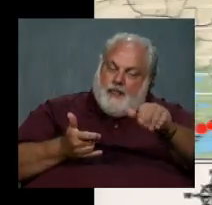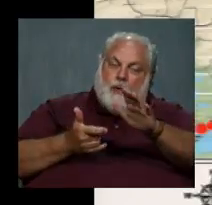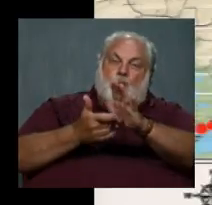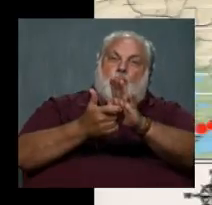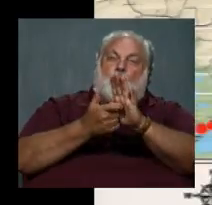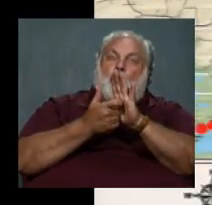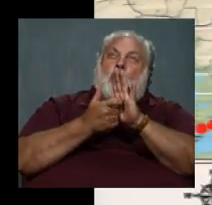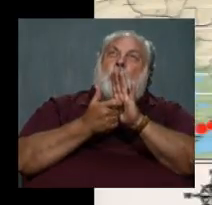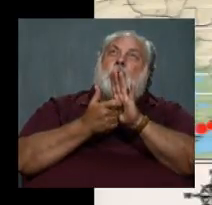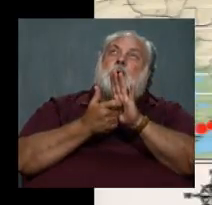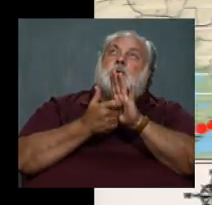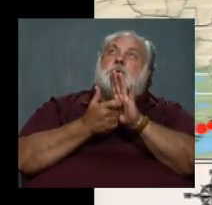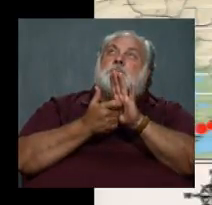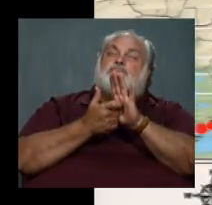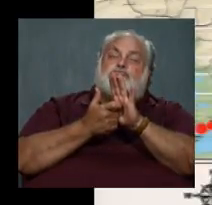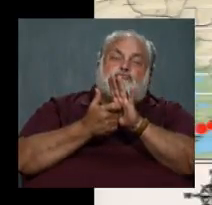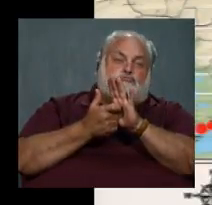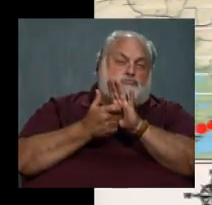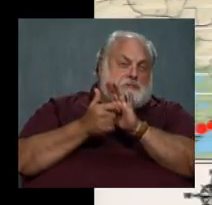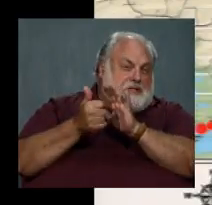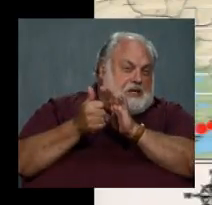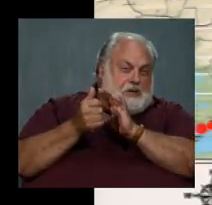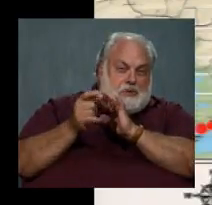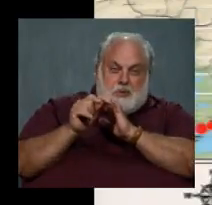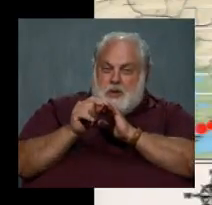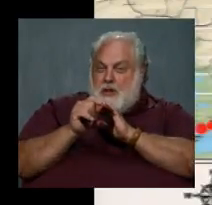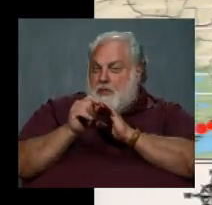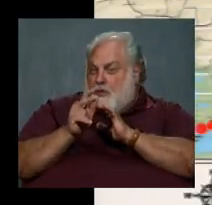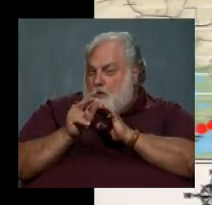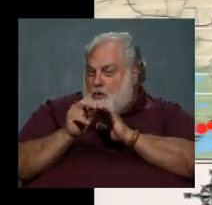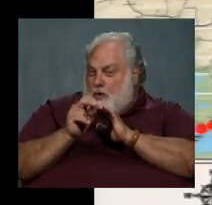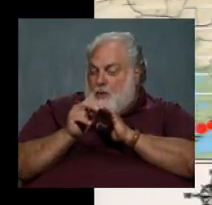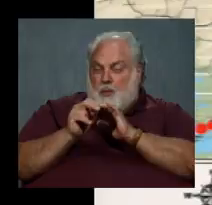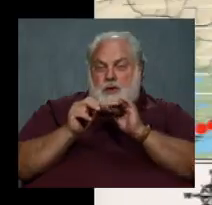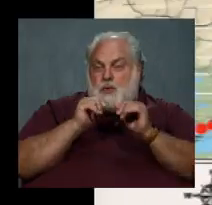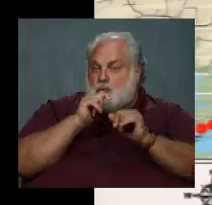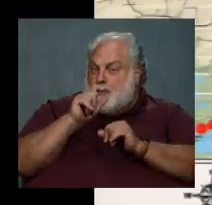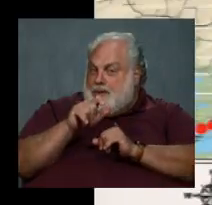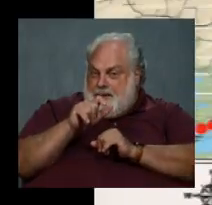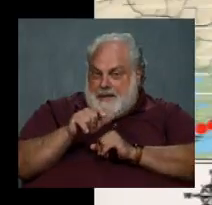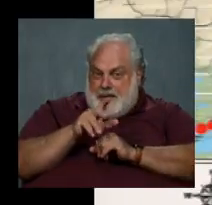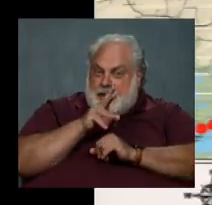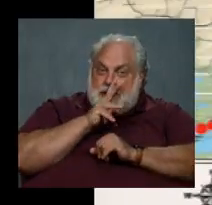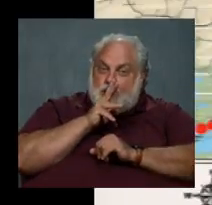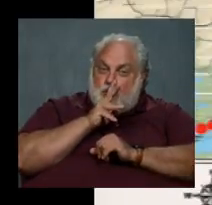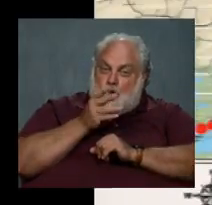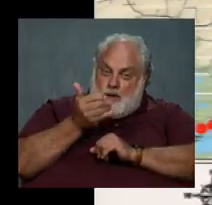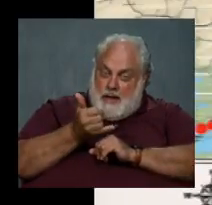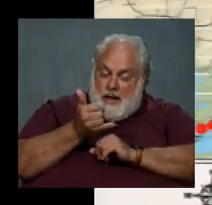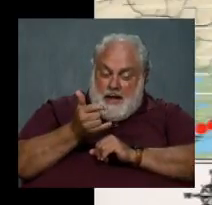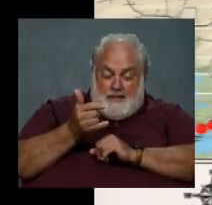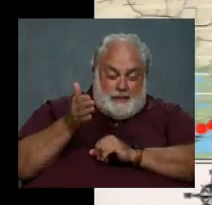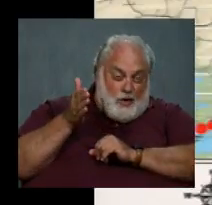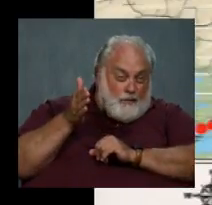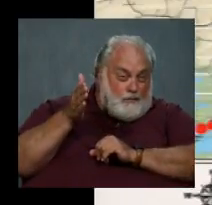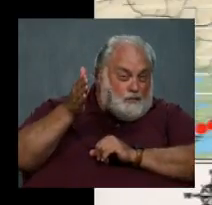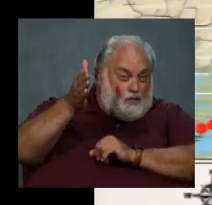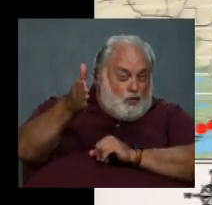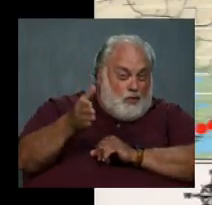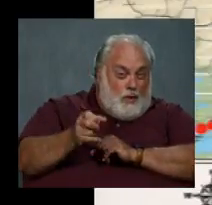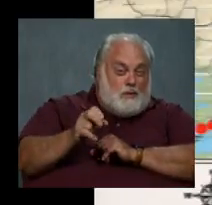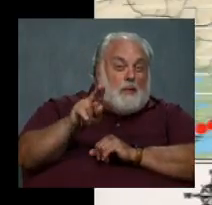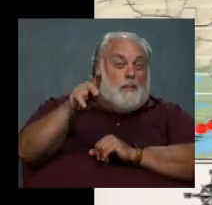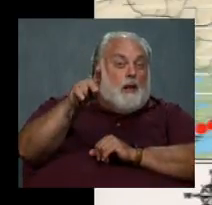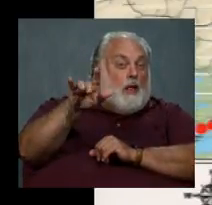us a number of decades to get there. We don't need the water right now. This is a future supply that we'll